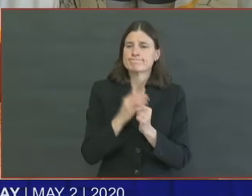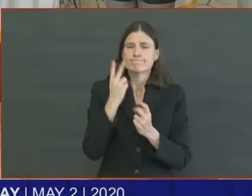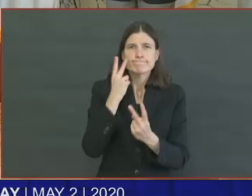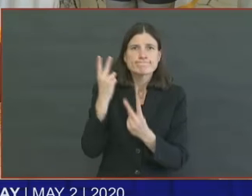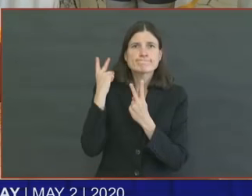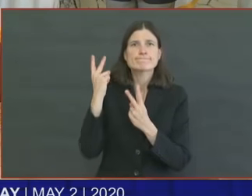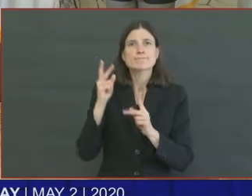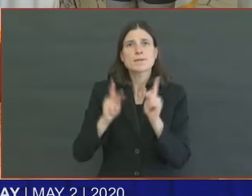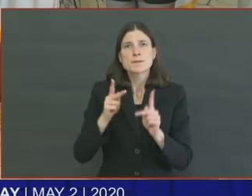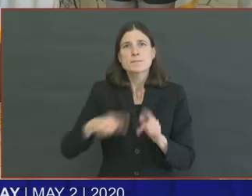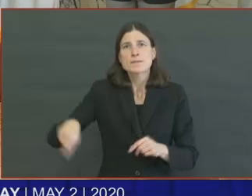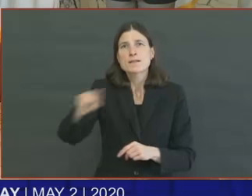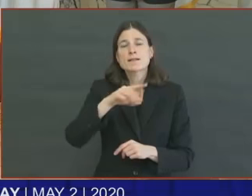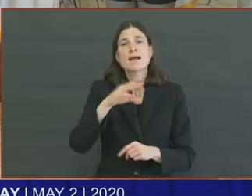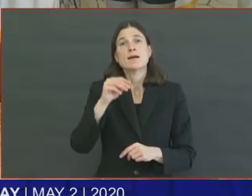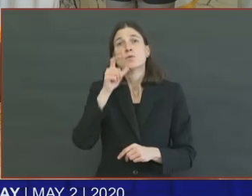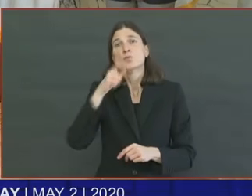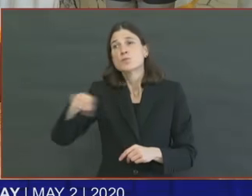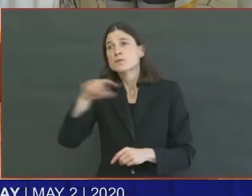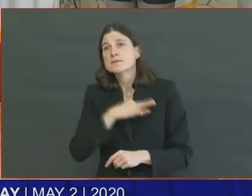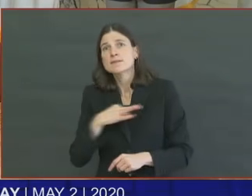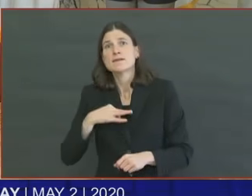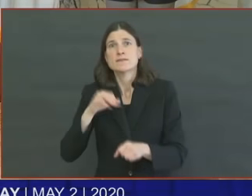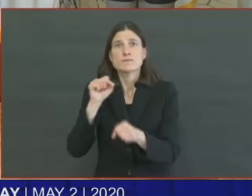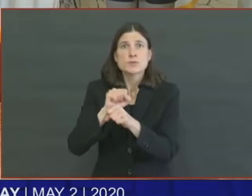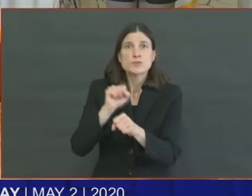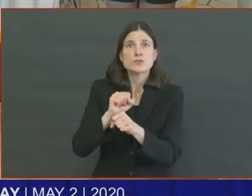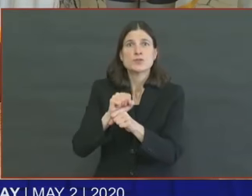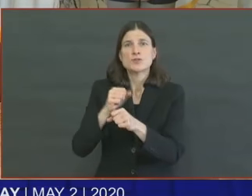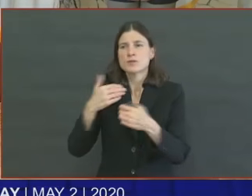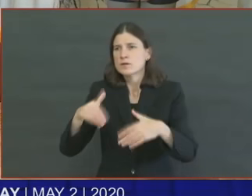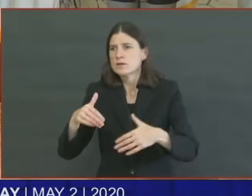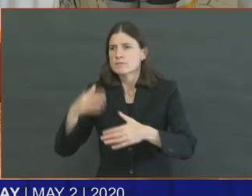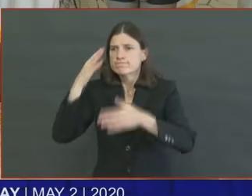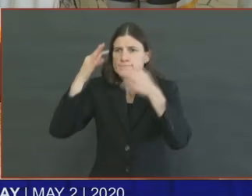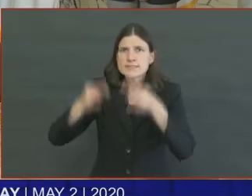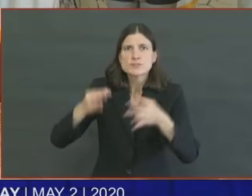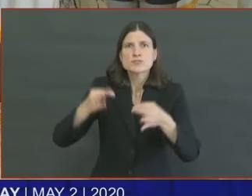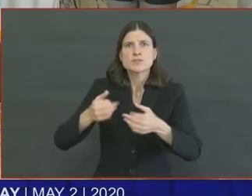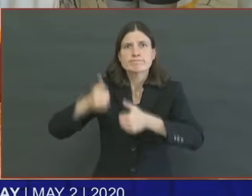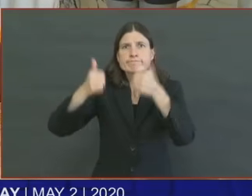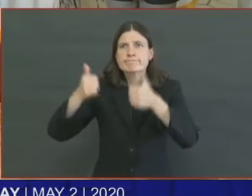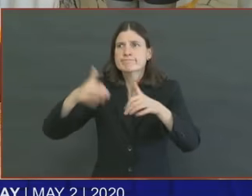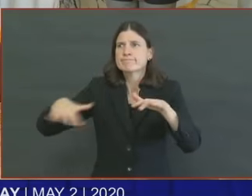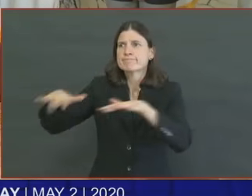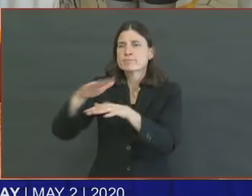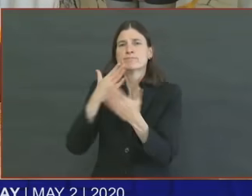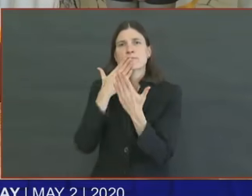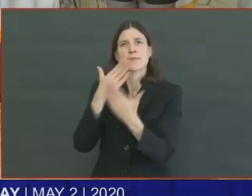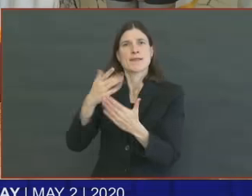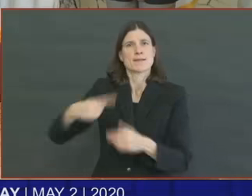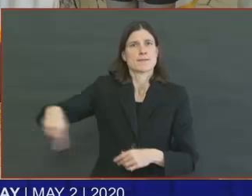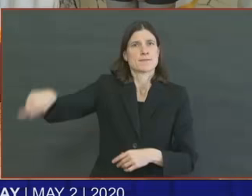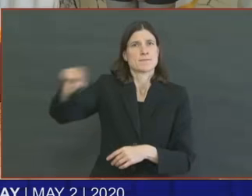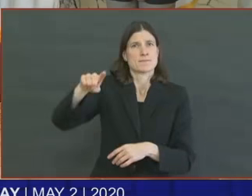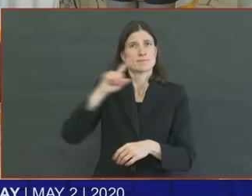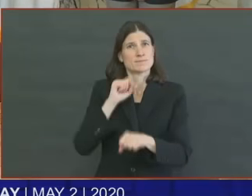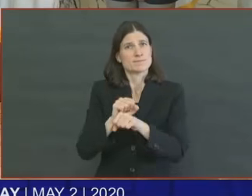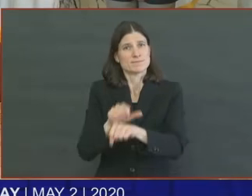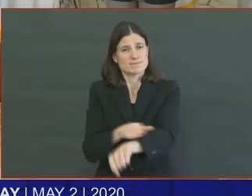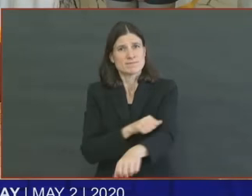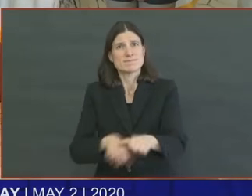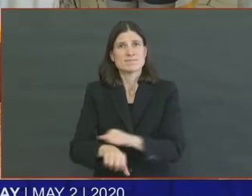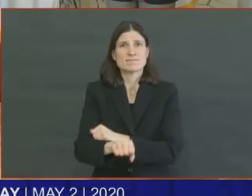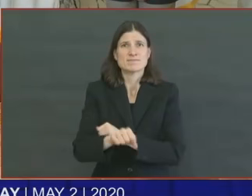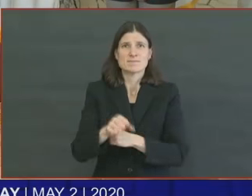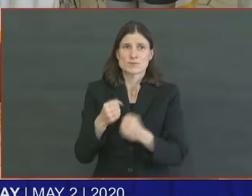family caring for those who have passed away, while we all do what we can to help decrease that from happening. So I'll